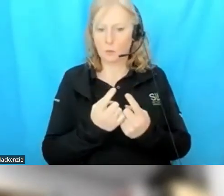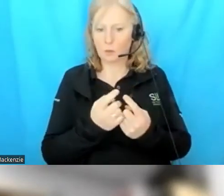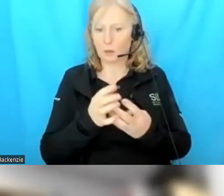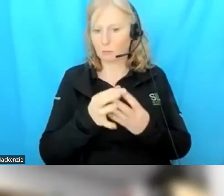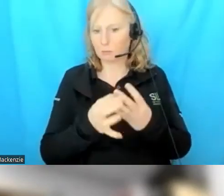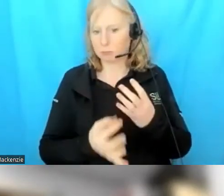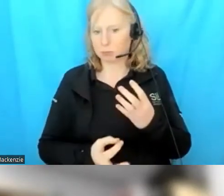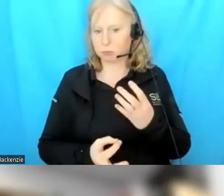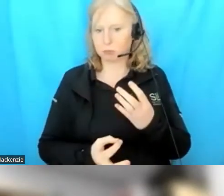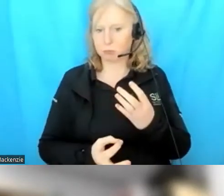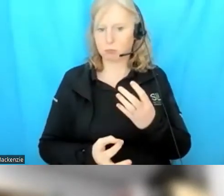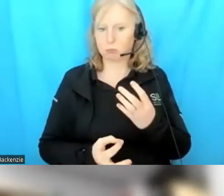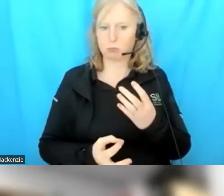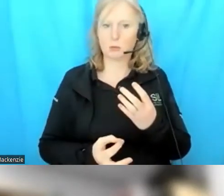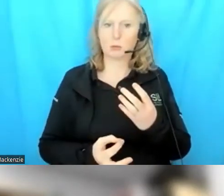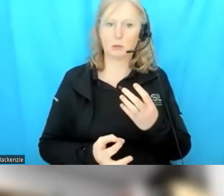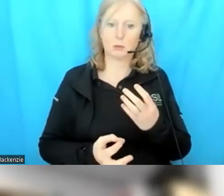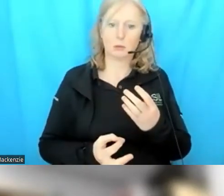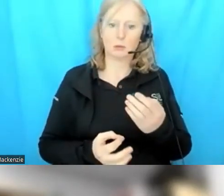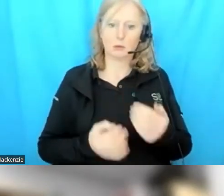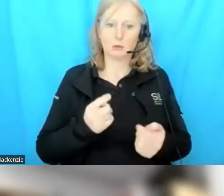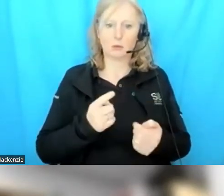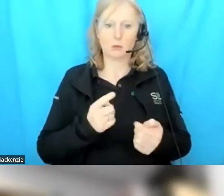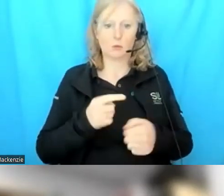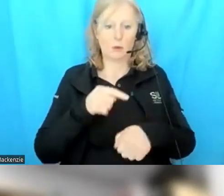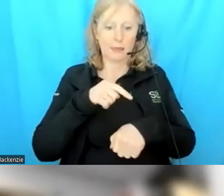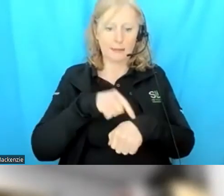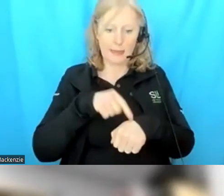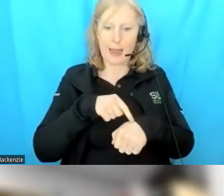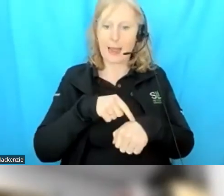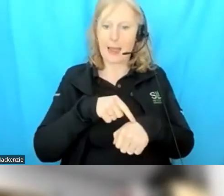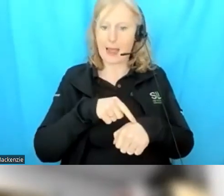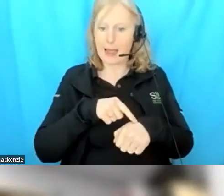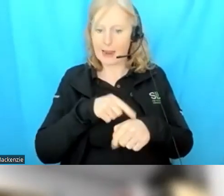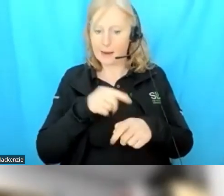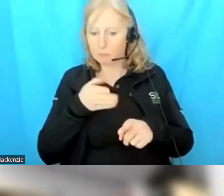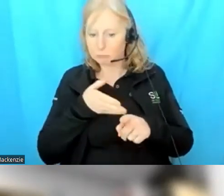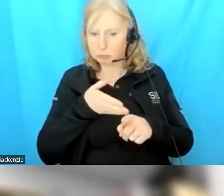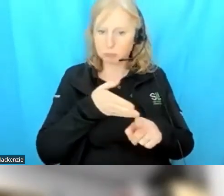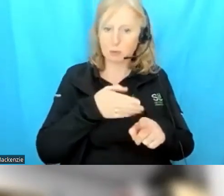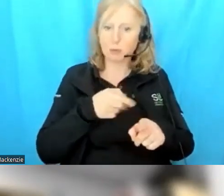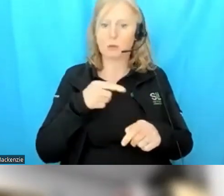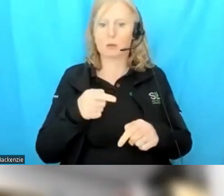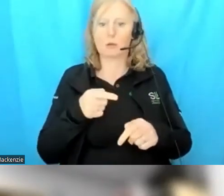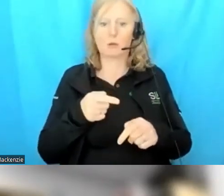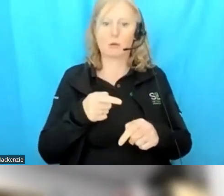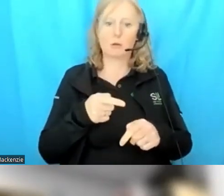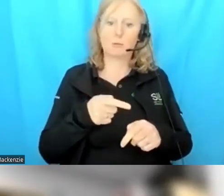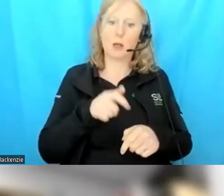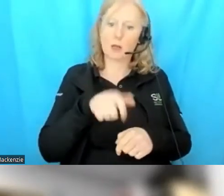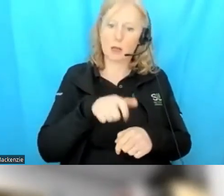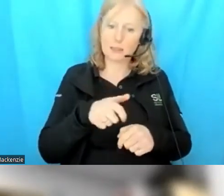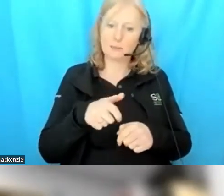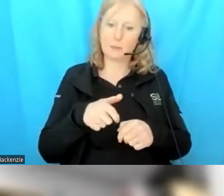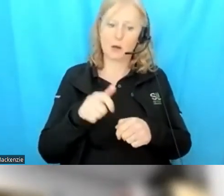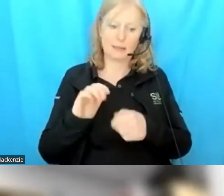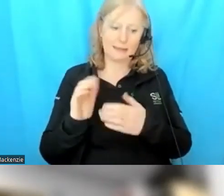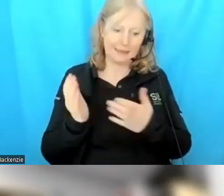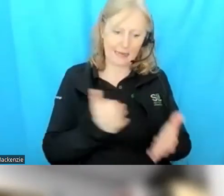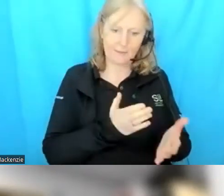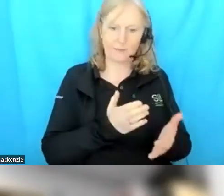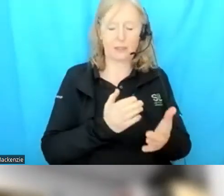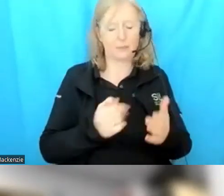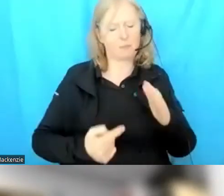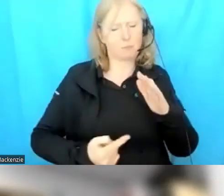over timekeeping, over sticking to schedules, over this, over that, is that it's the customer service, it's the customer care that is the main